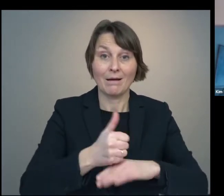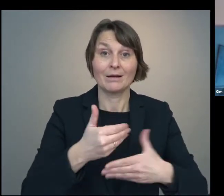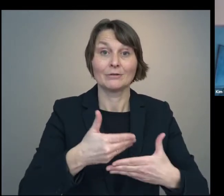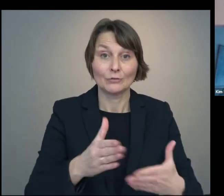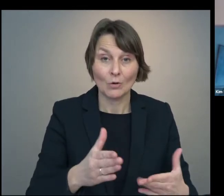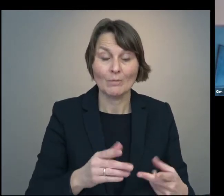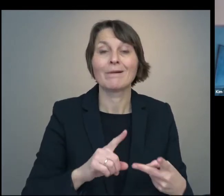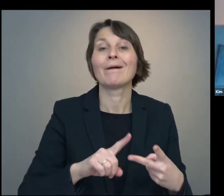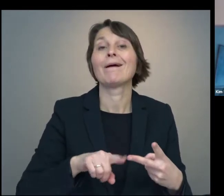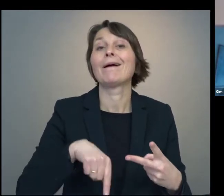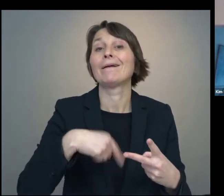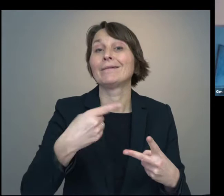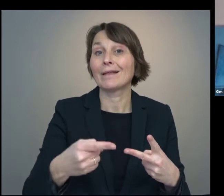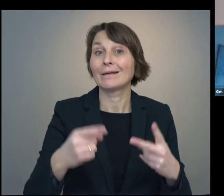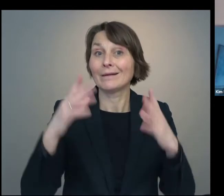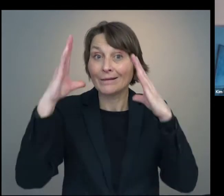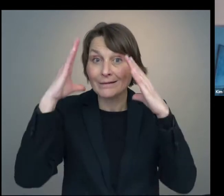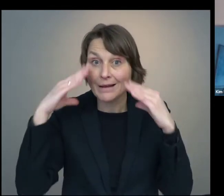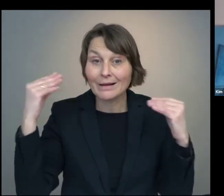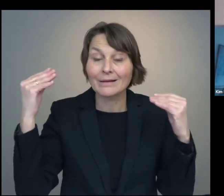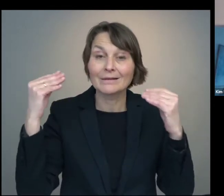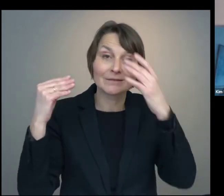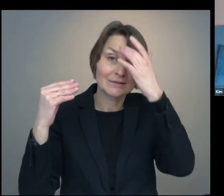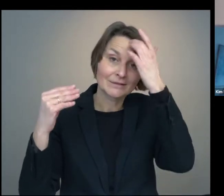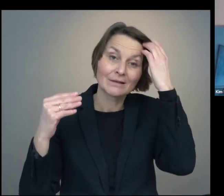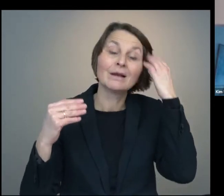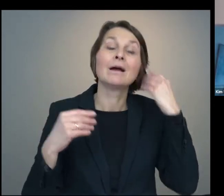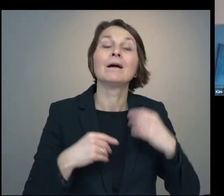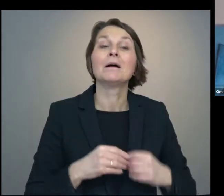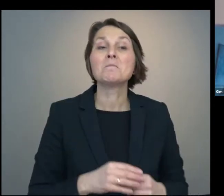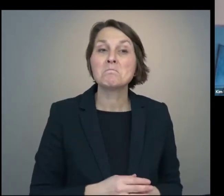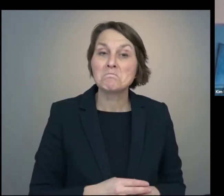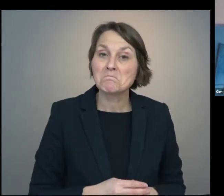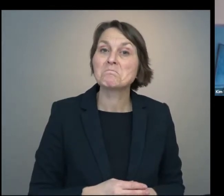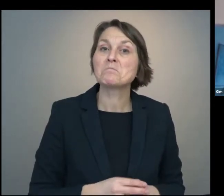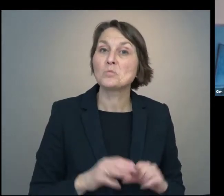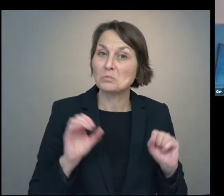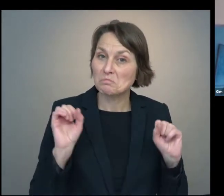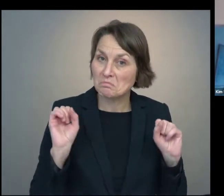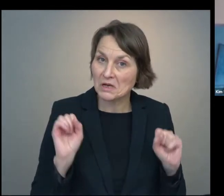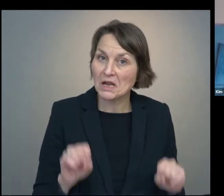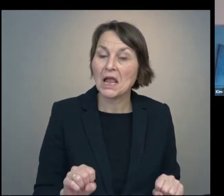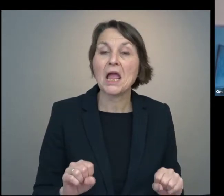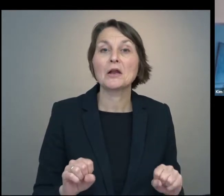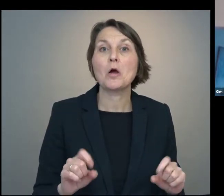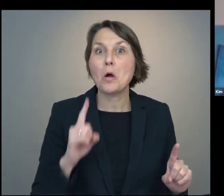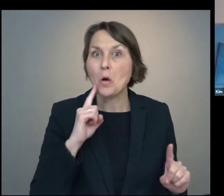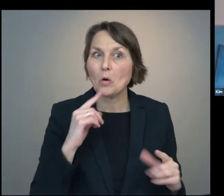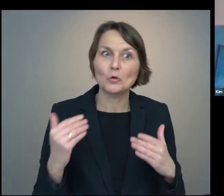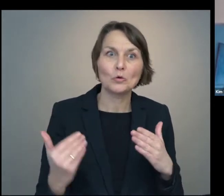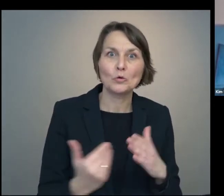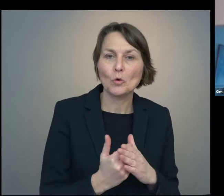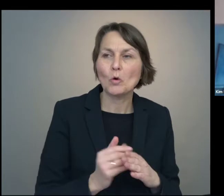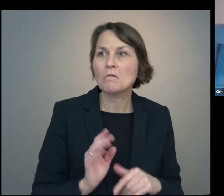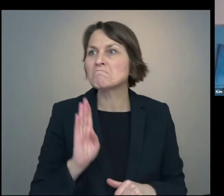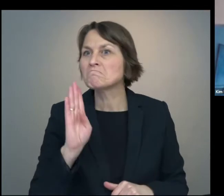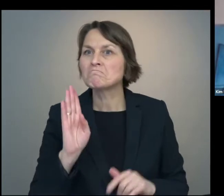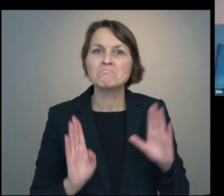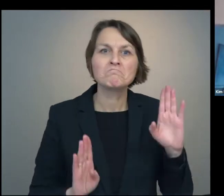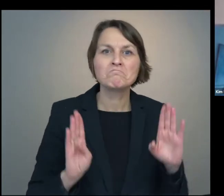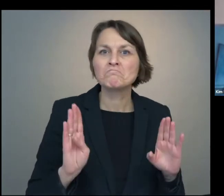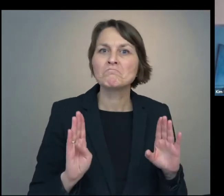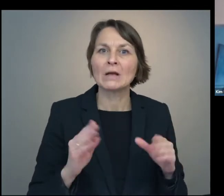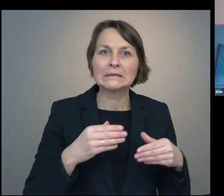February 1st in the Netherlands, that we could actually pick up we could pick up business, we could